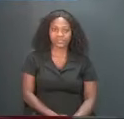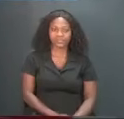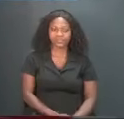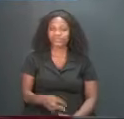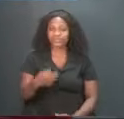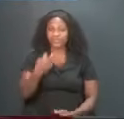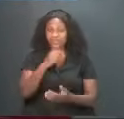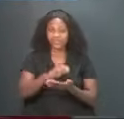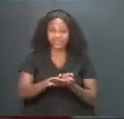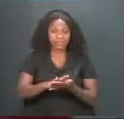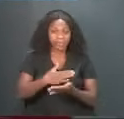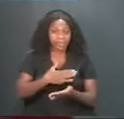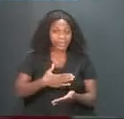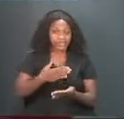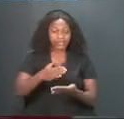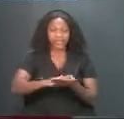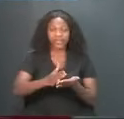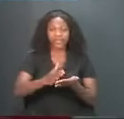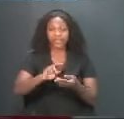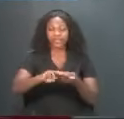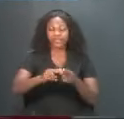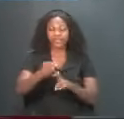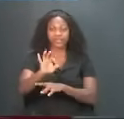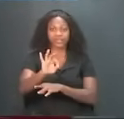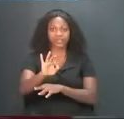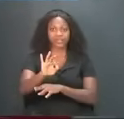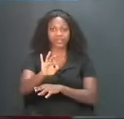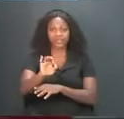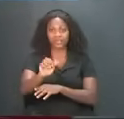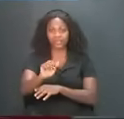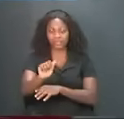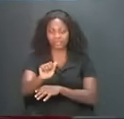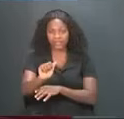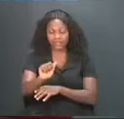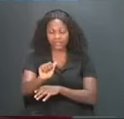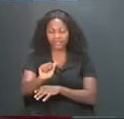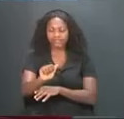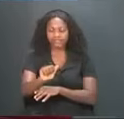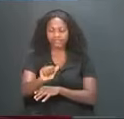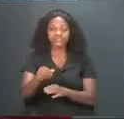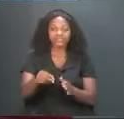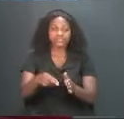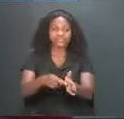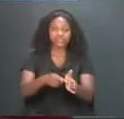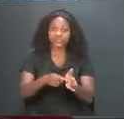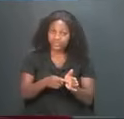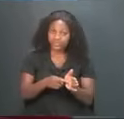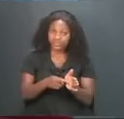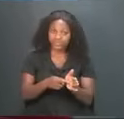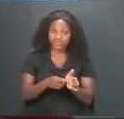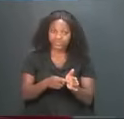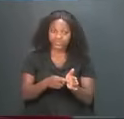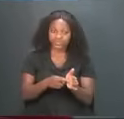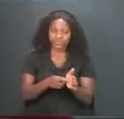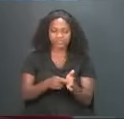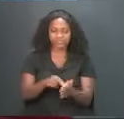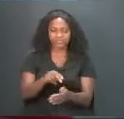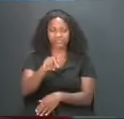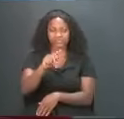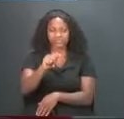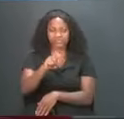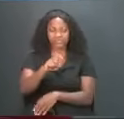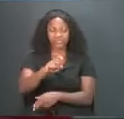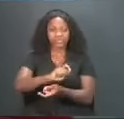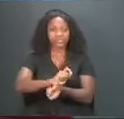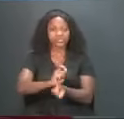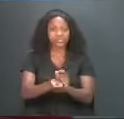item 9A is request for tax waivers to be